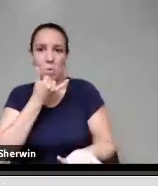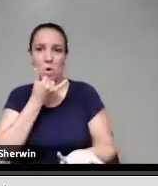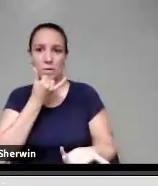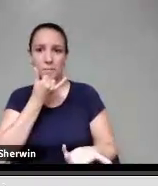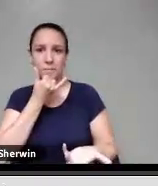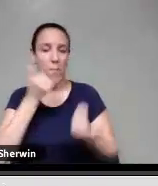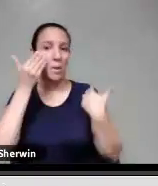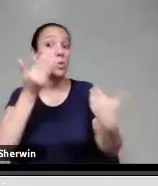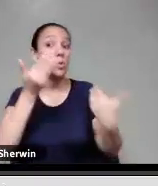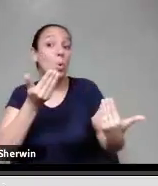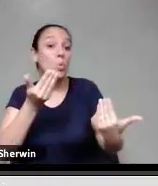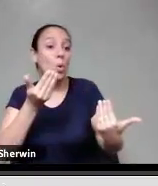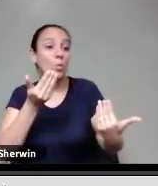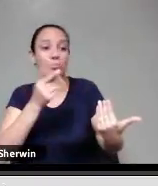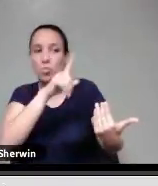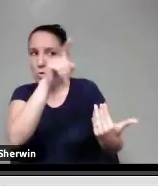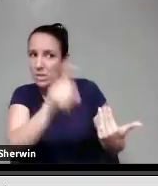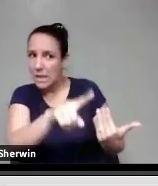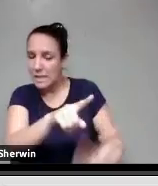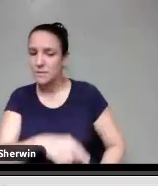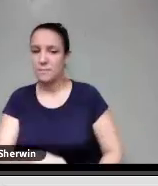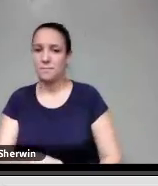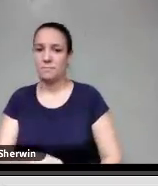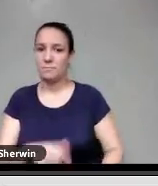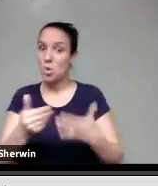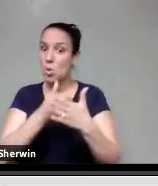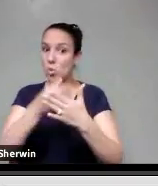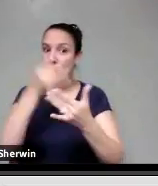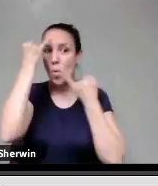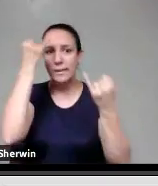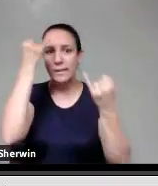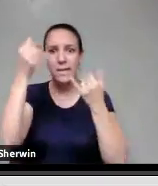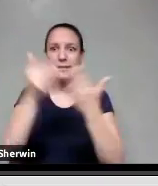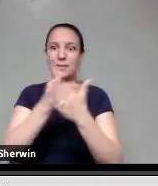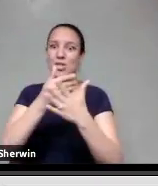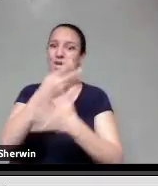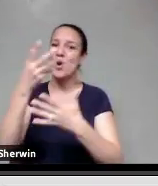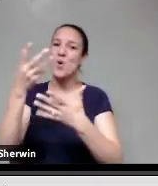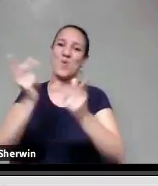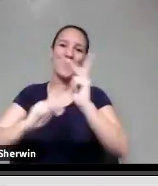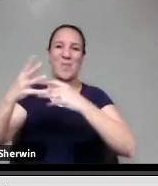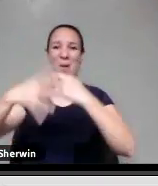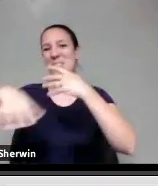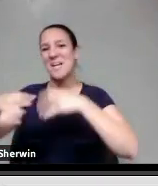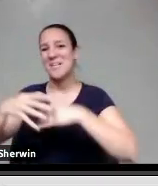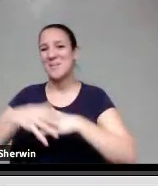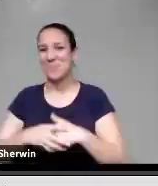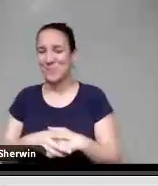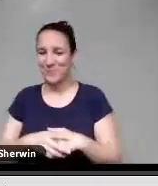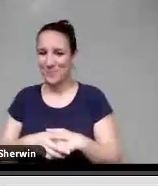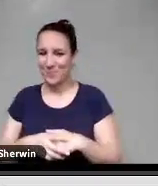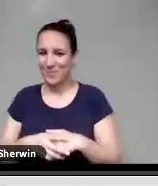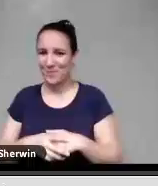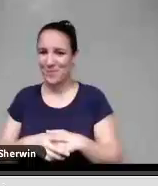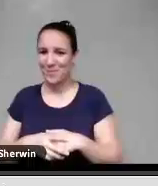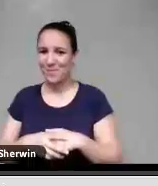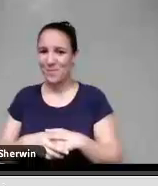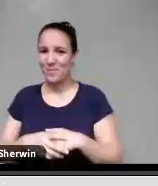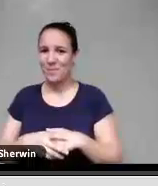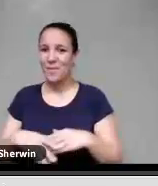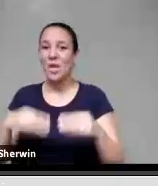know until we ask them. And Lynn says, new ideas, new blood. I love that. Expansion of the library vision. Not that we're going to